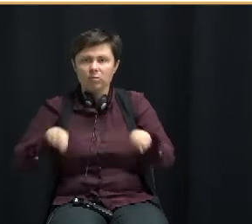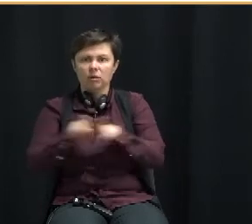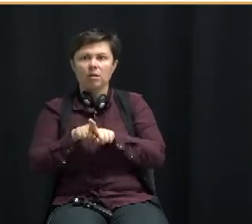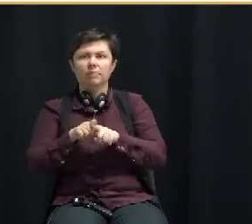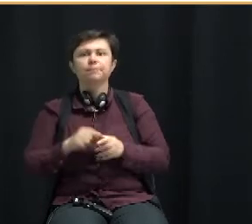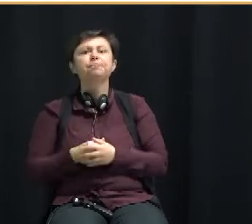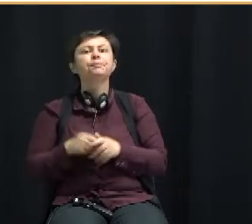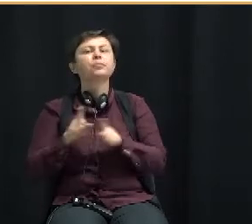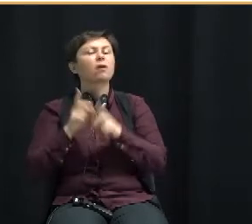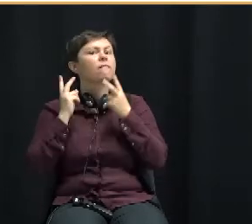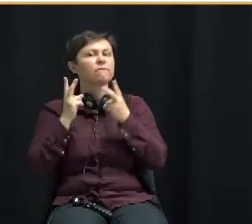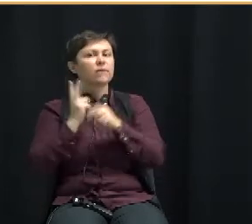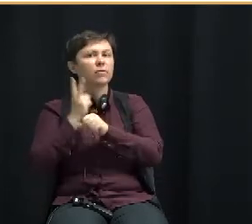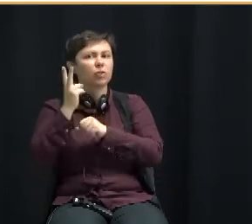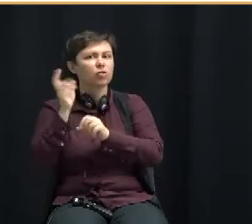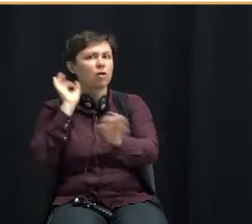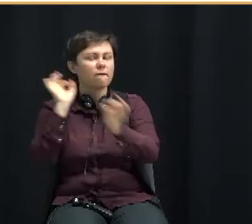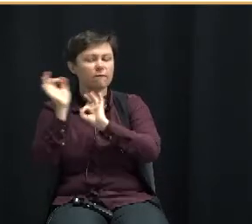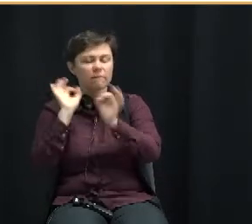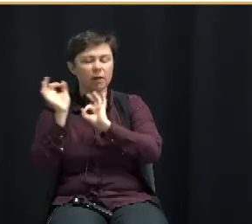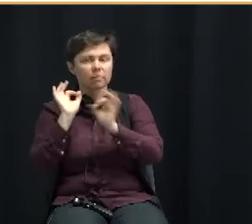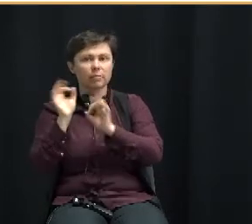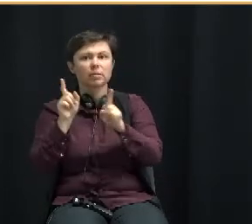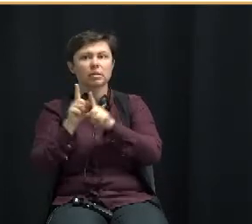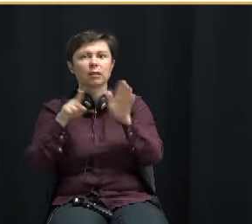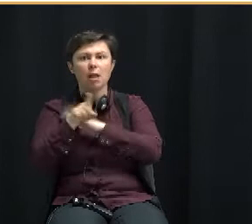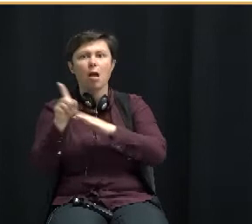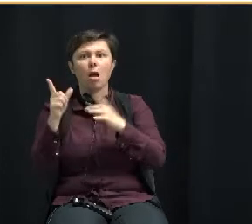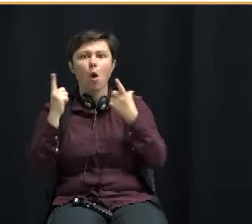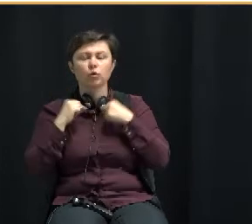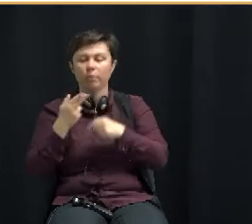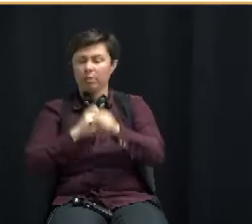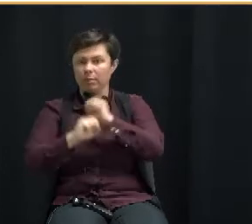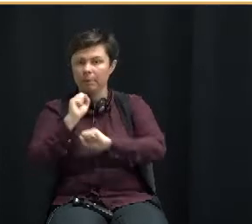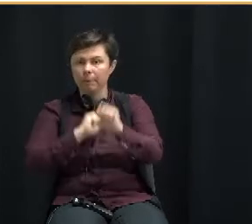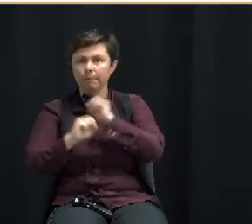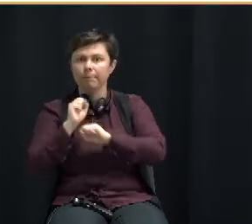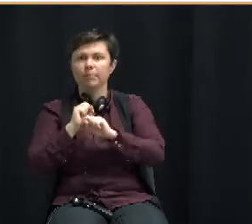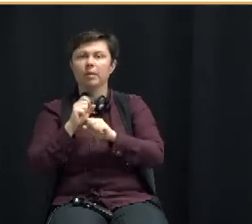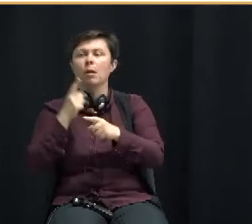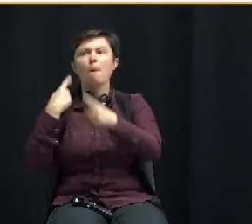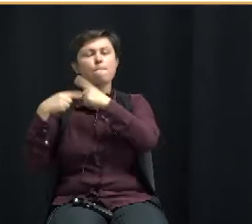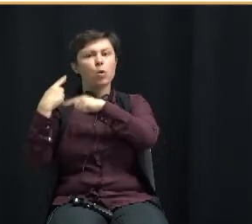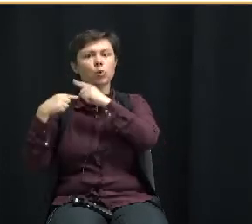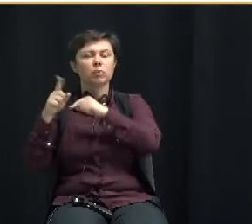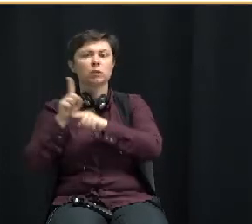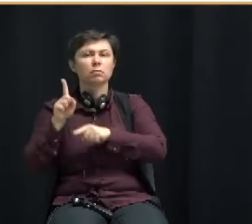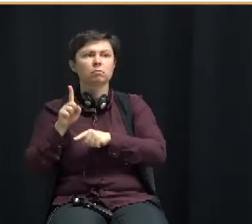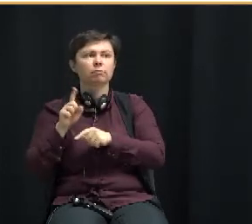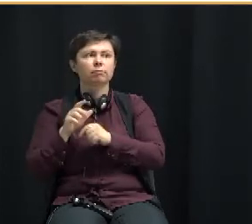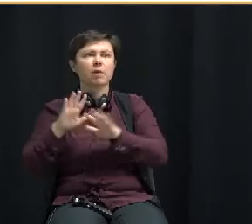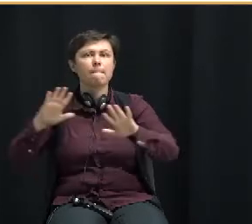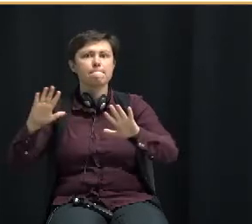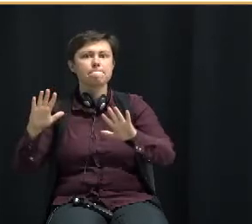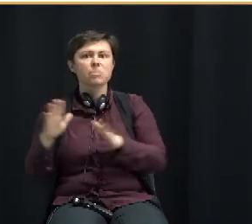job or self-development in general. Availability of information is important, especially for the